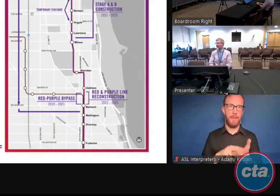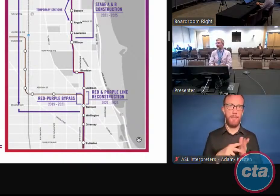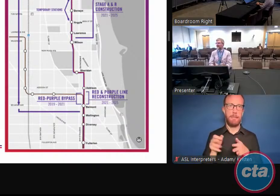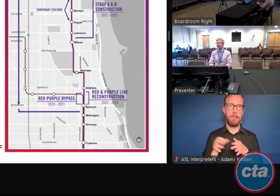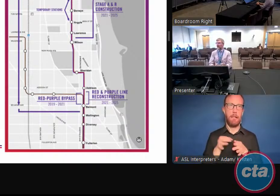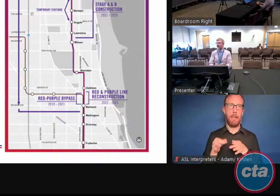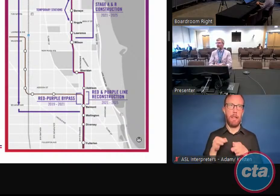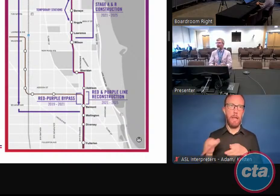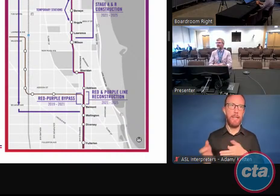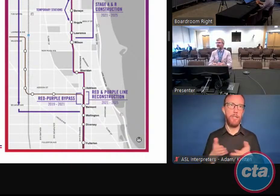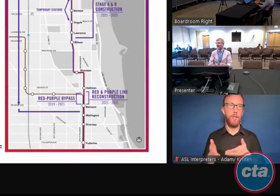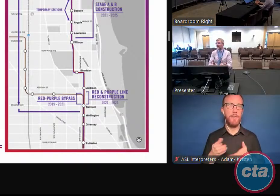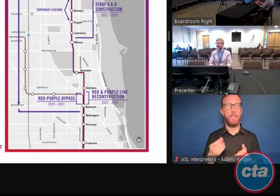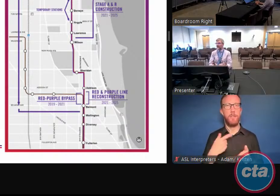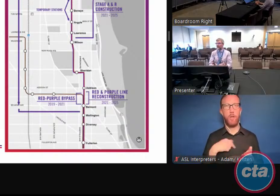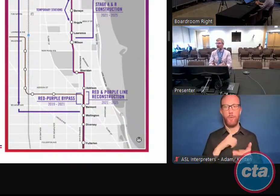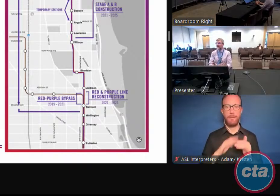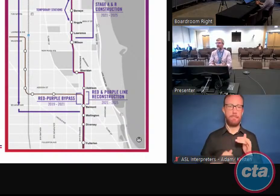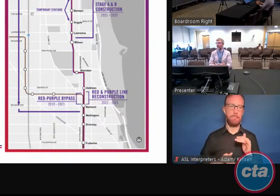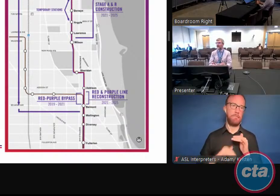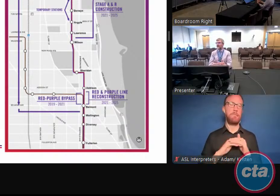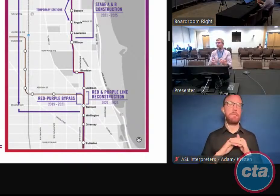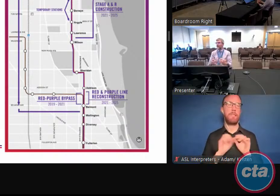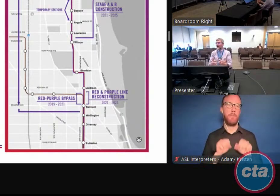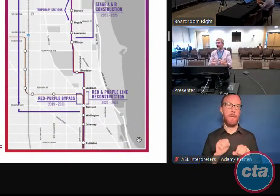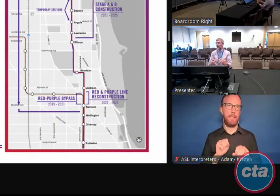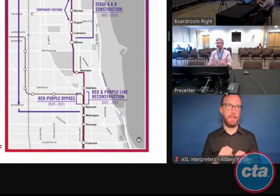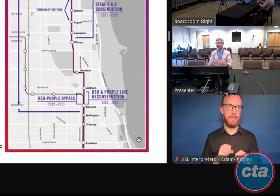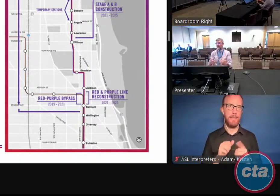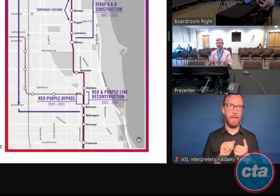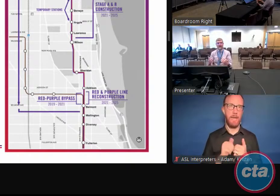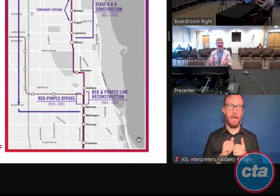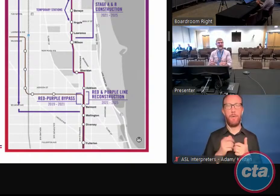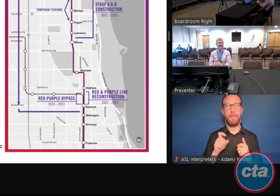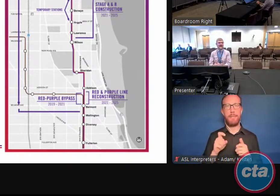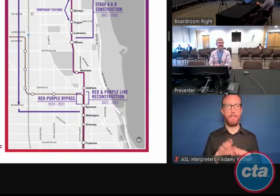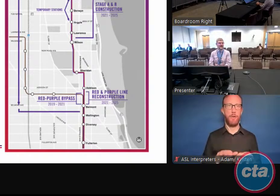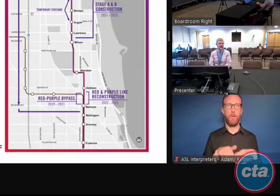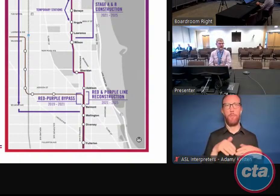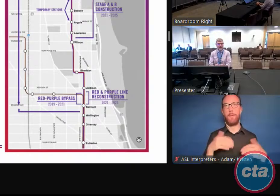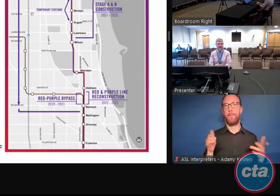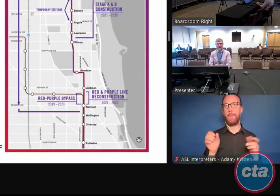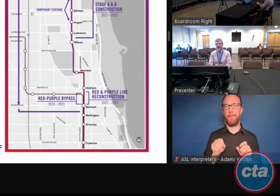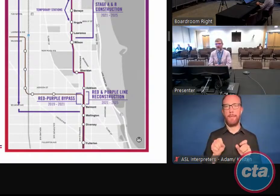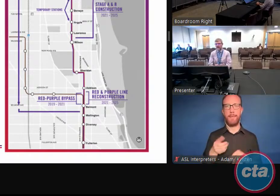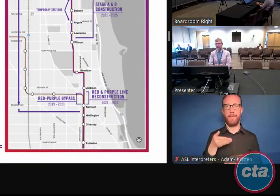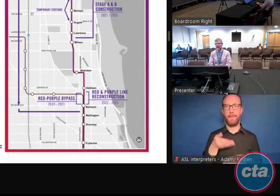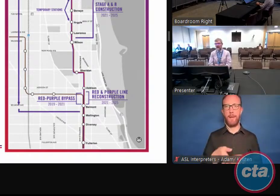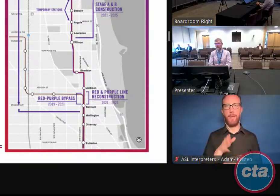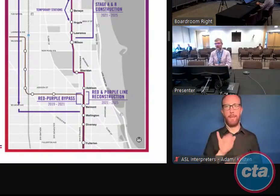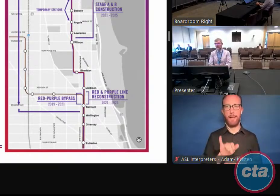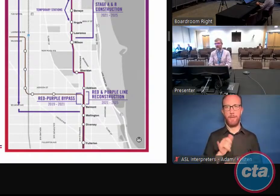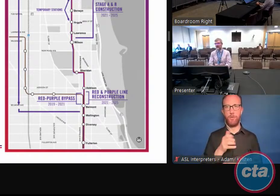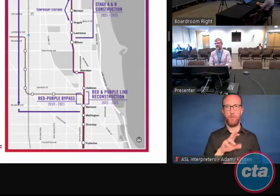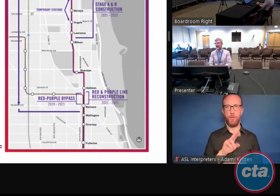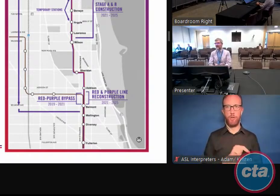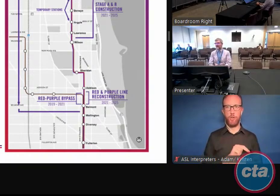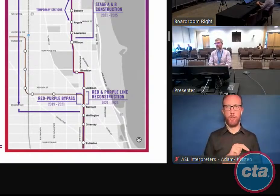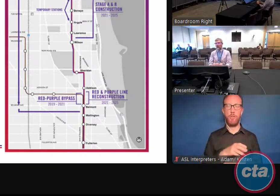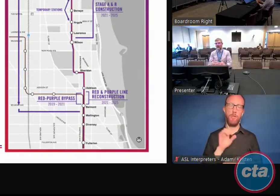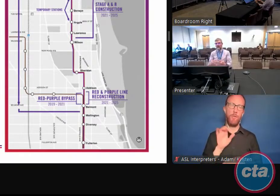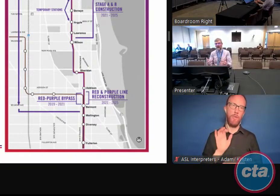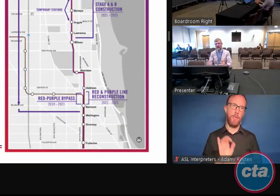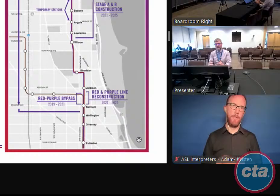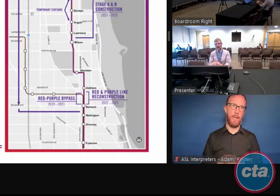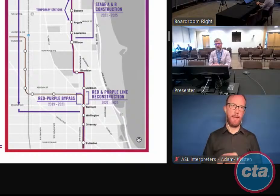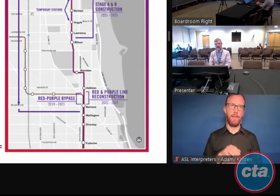to access core capacity funds for this project was by opening up the capacity in that junction there. So flyover was kind of phase